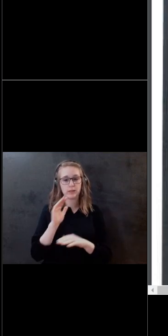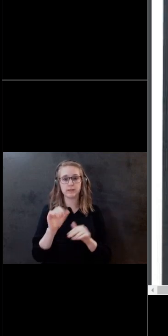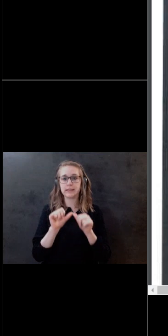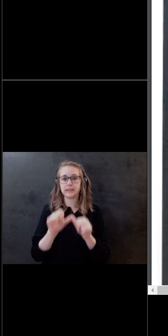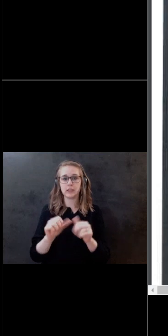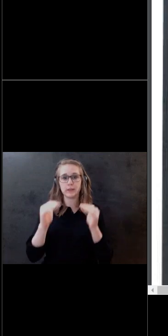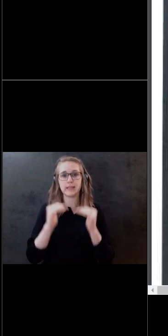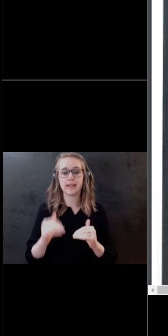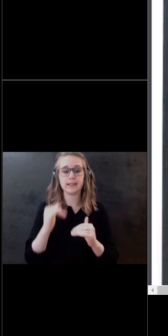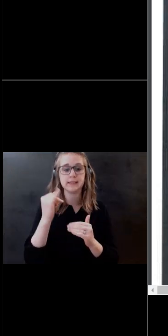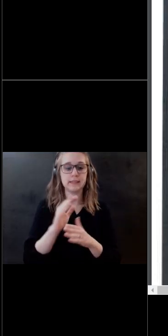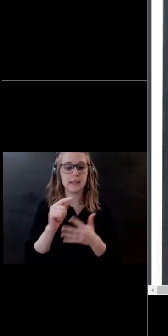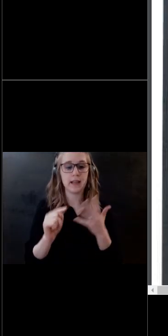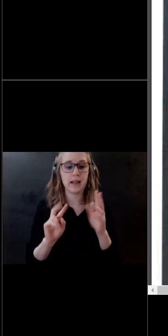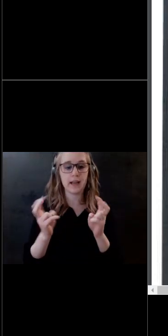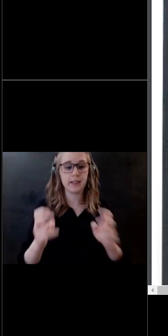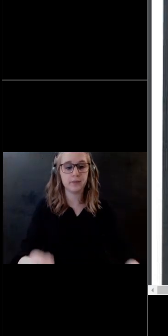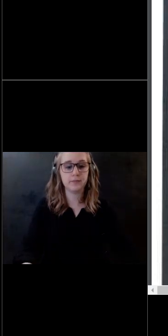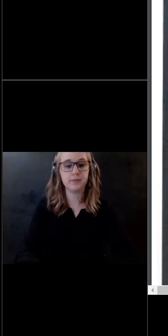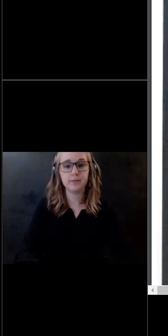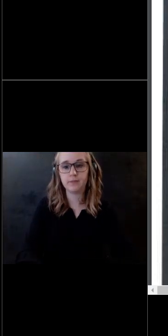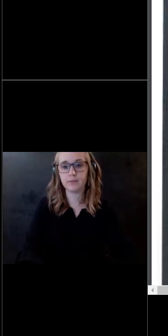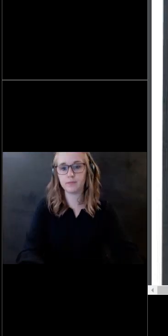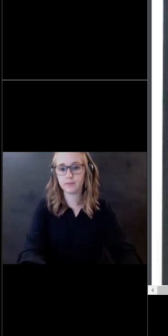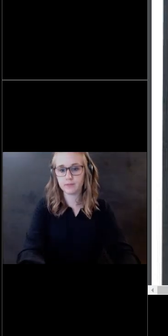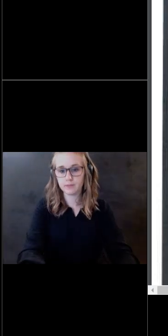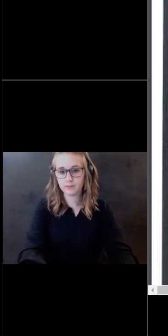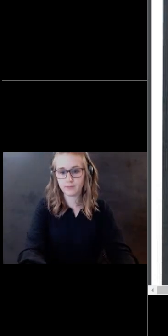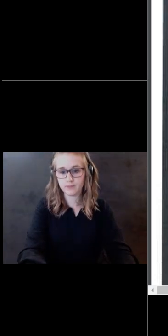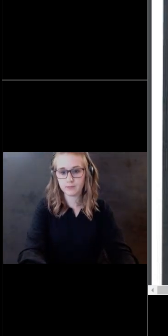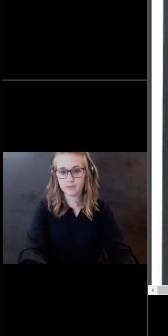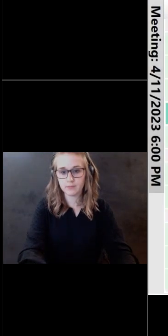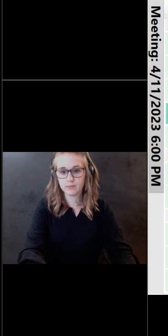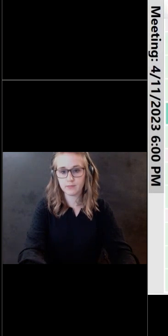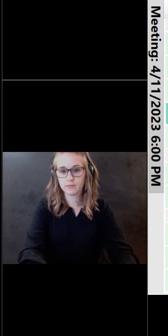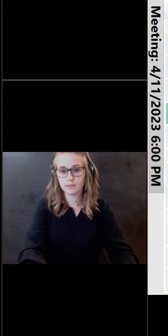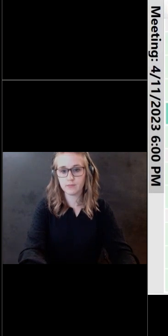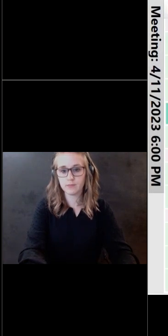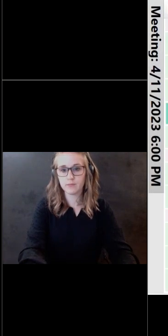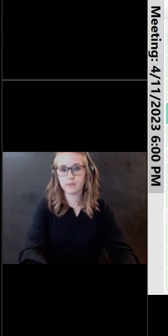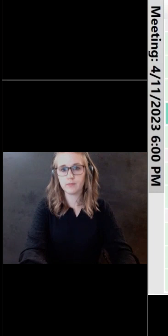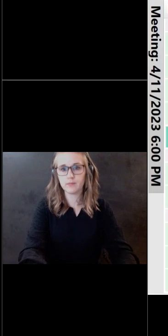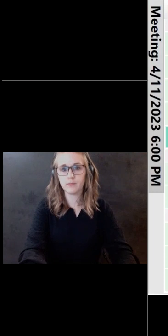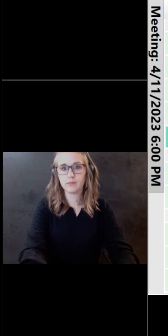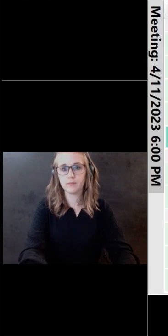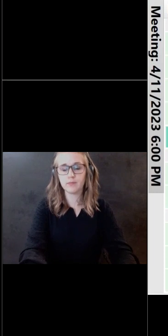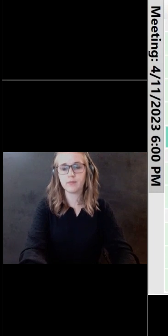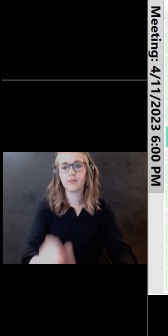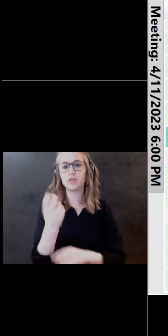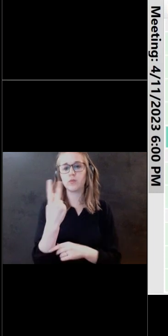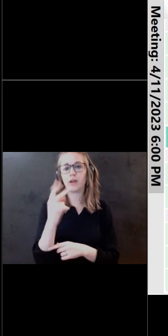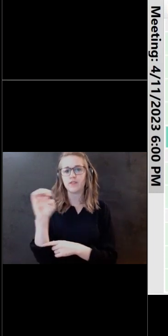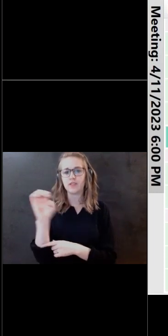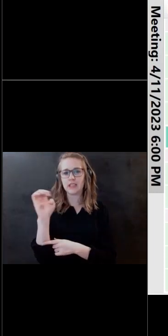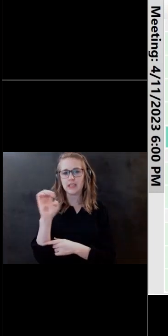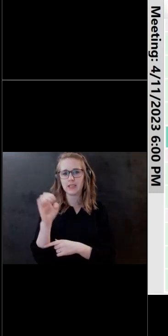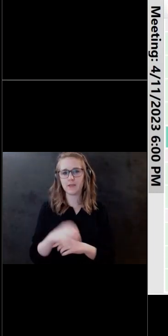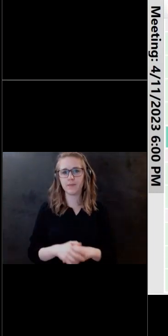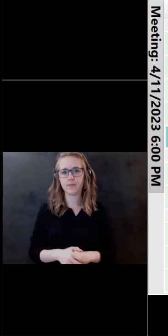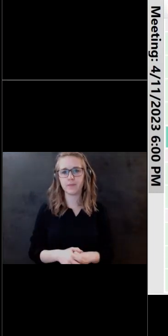the next item. The next item is 12E, discussion and consideration of direction and assignments for